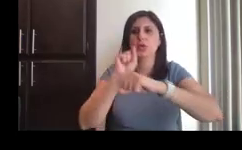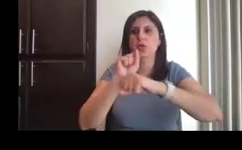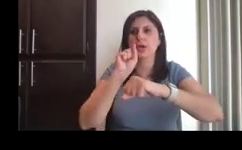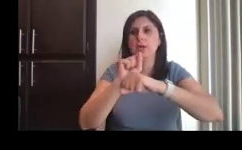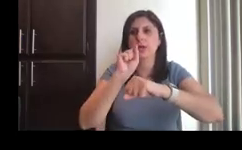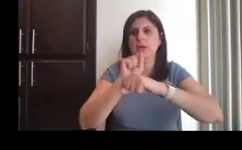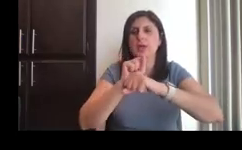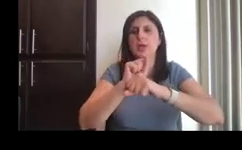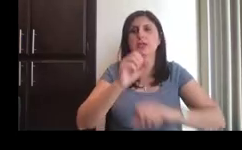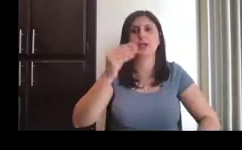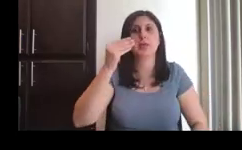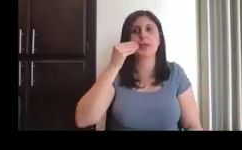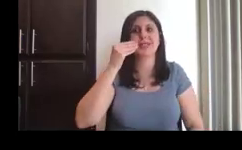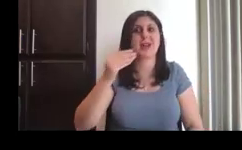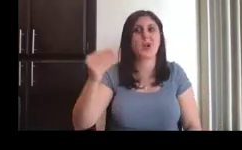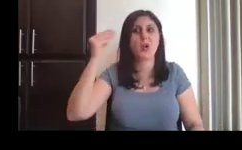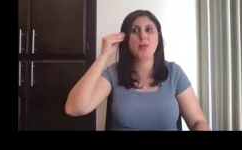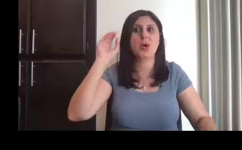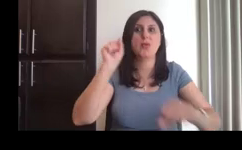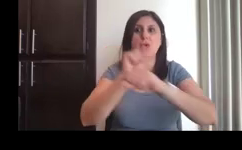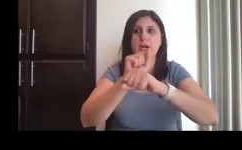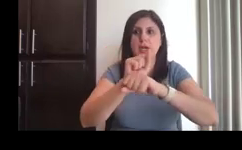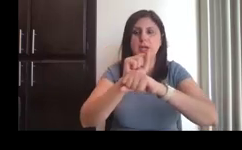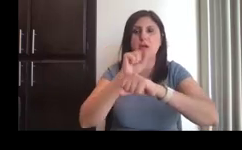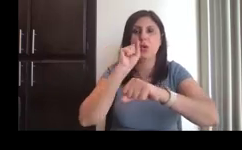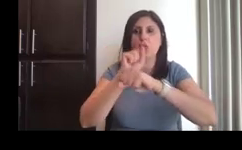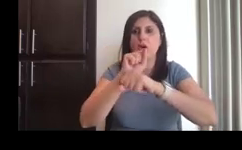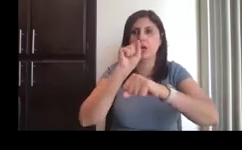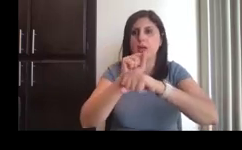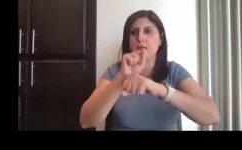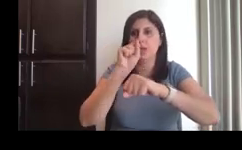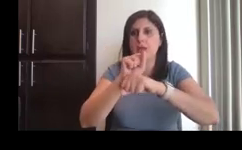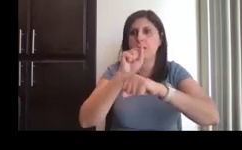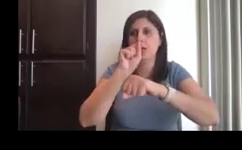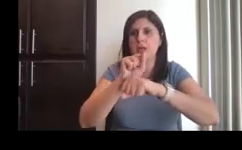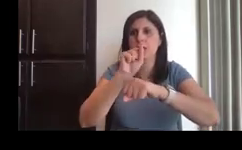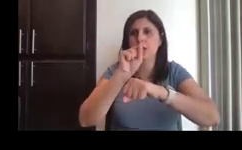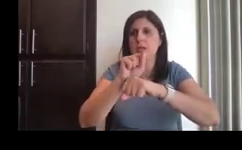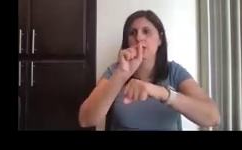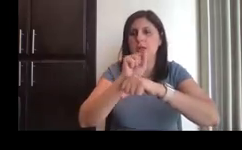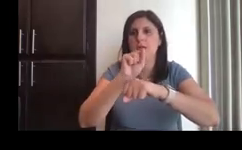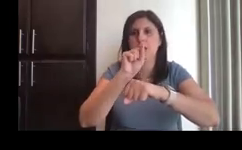Work. Work. So remember the sign of home, work, work,